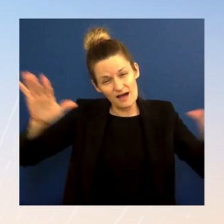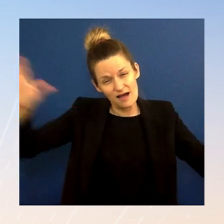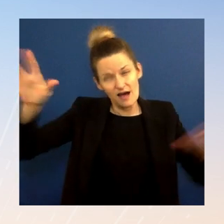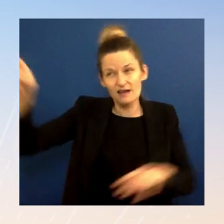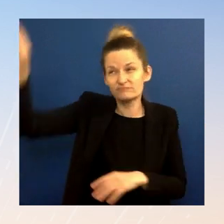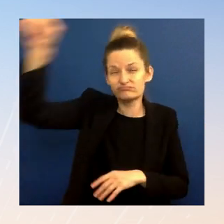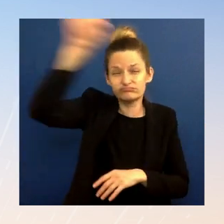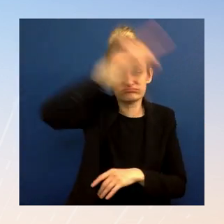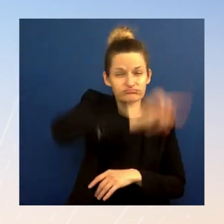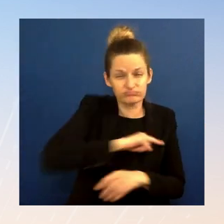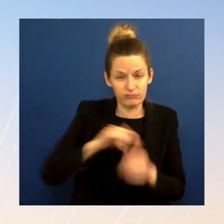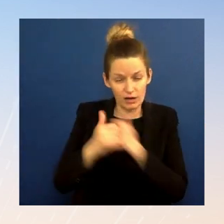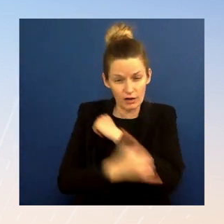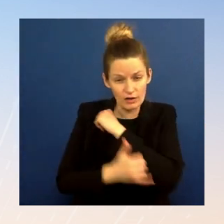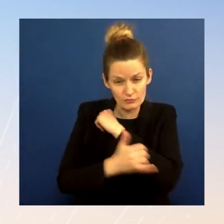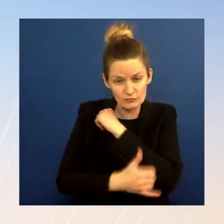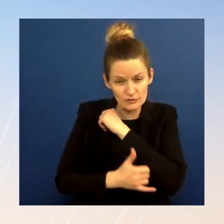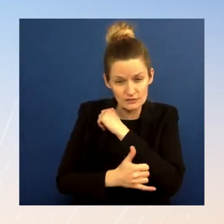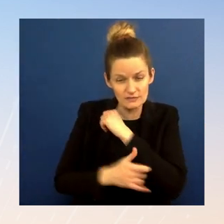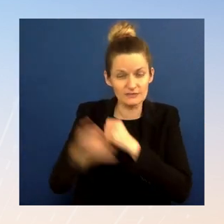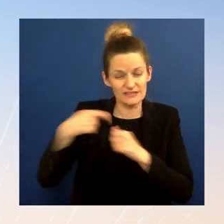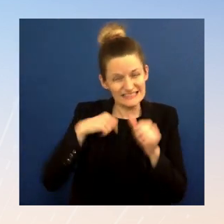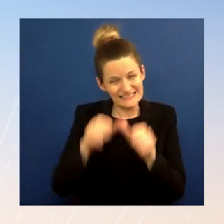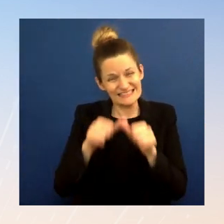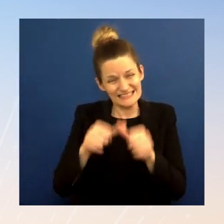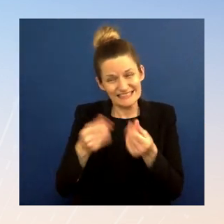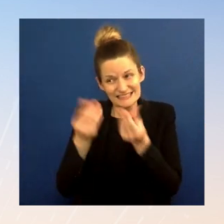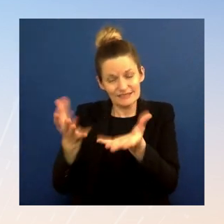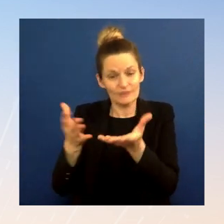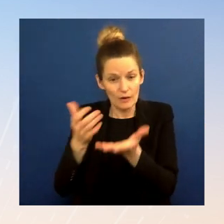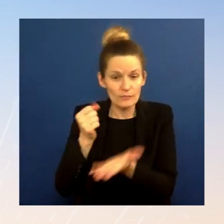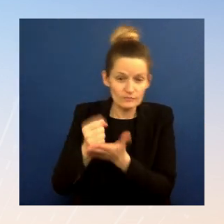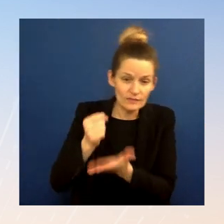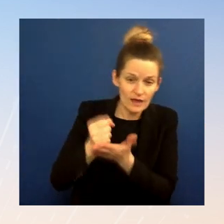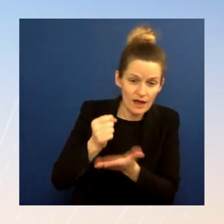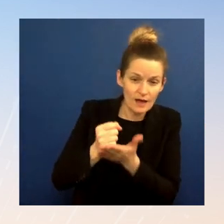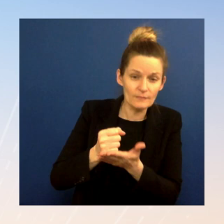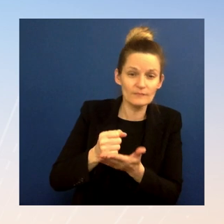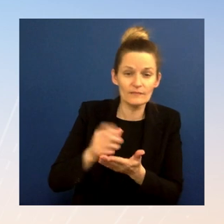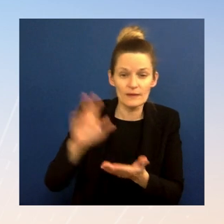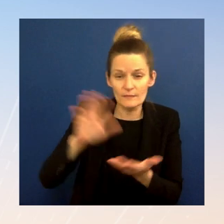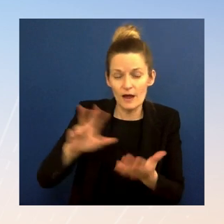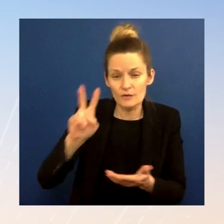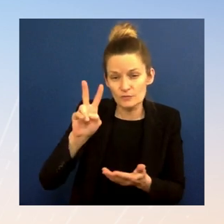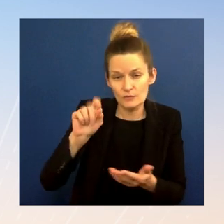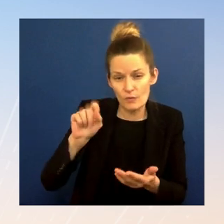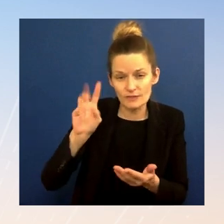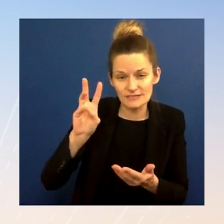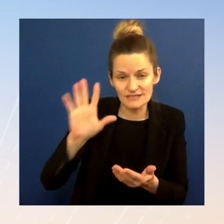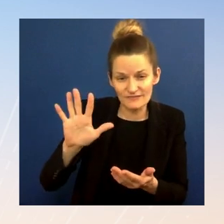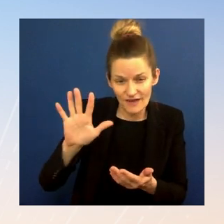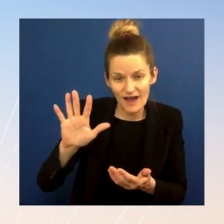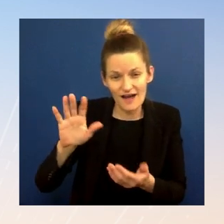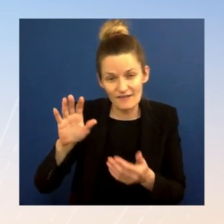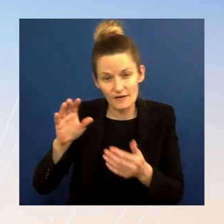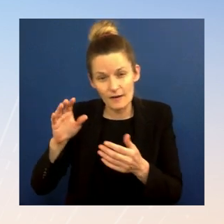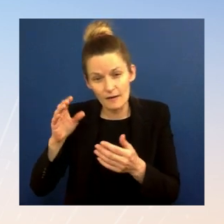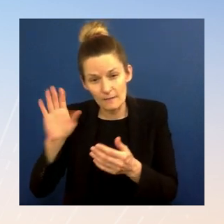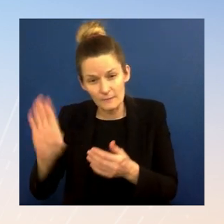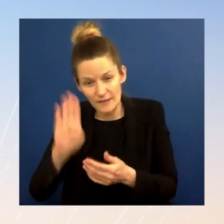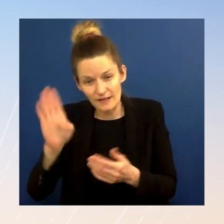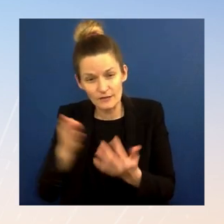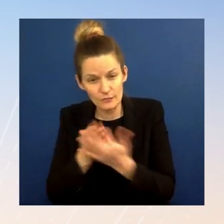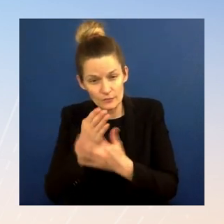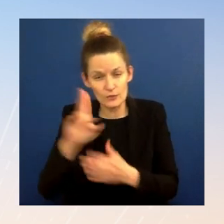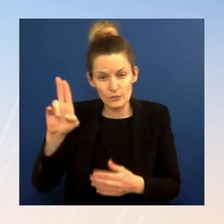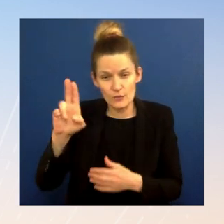humanitarian assistance, including $2.65 billion through the USAID International Disaster Assistance Program, which provides everything